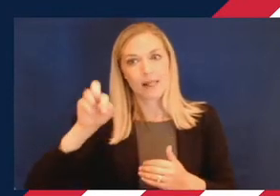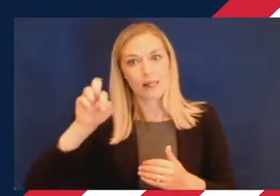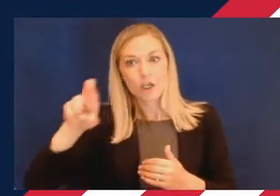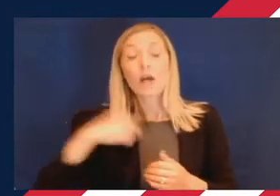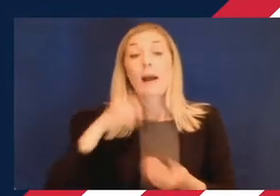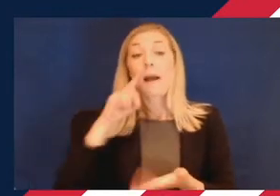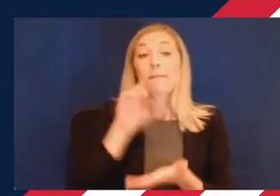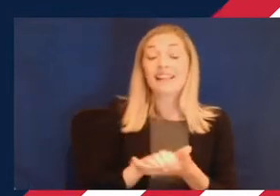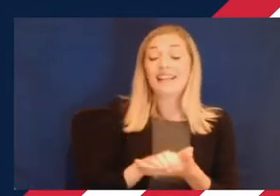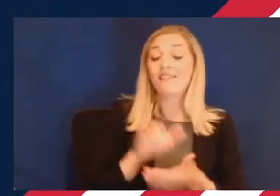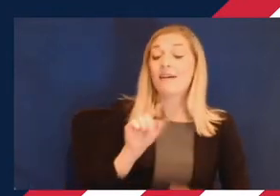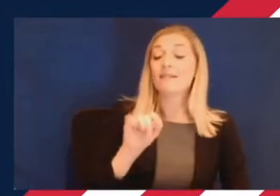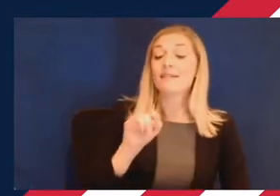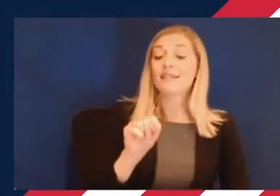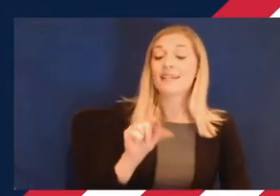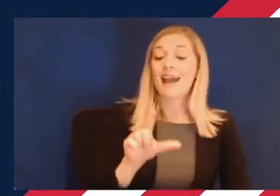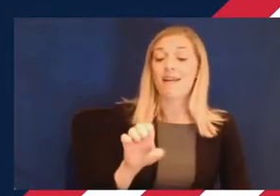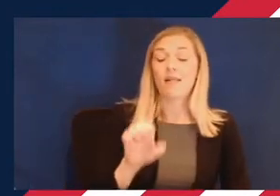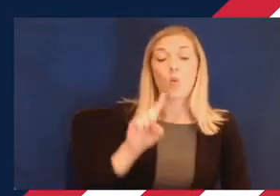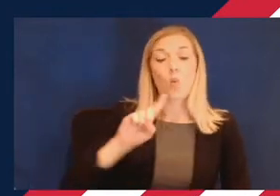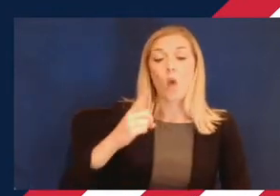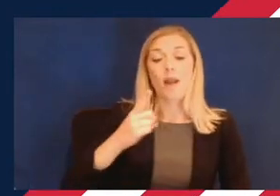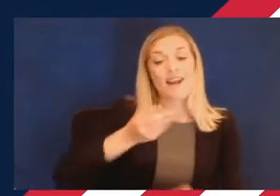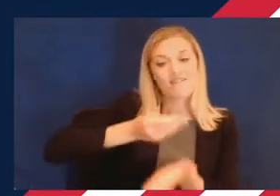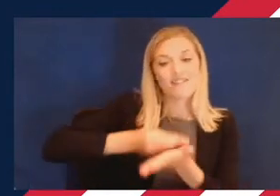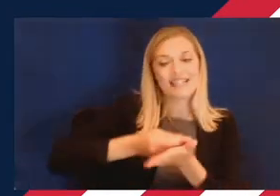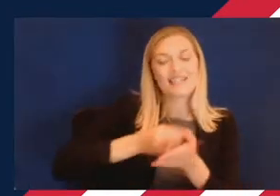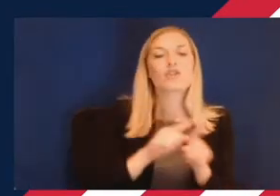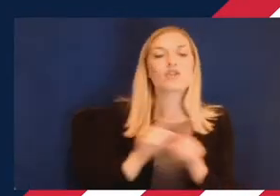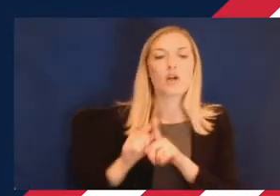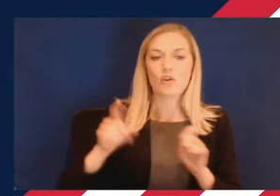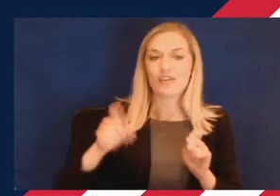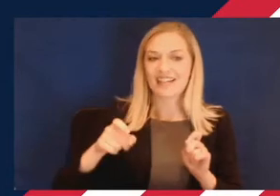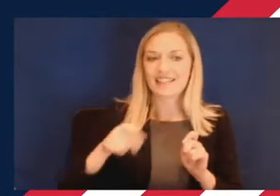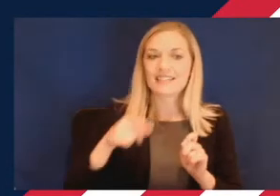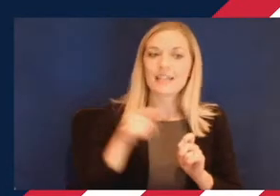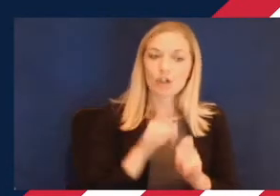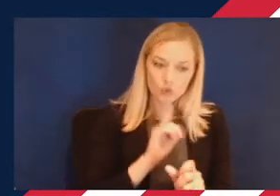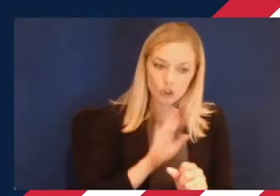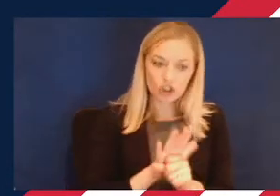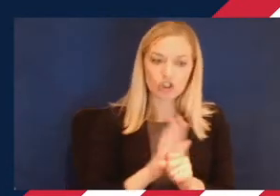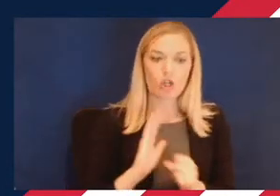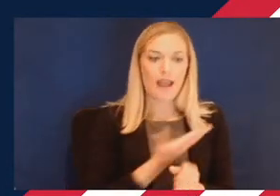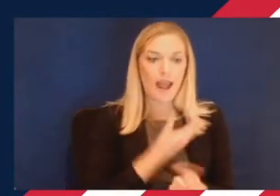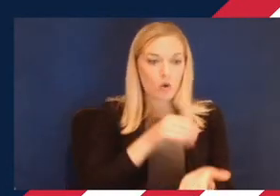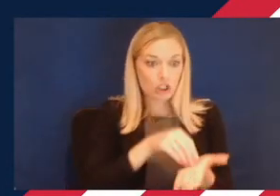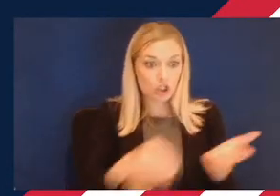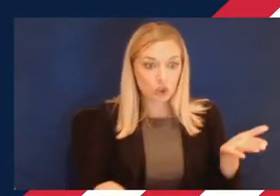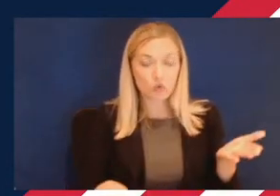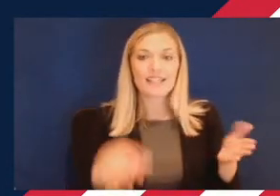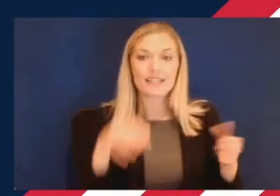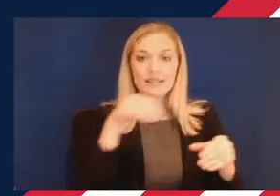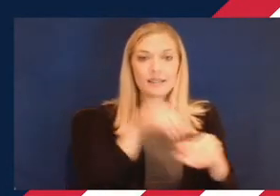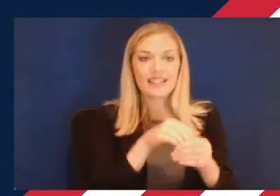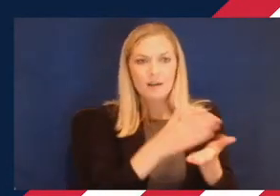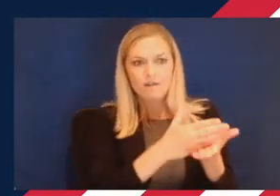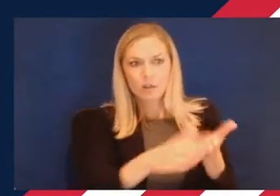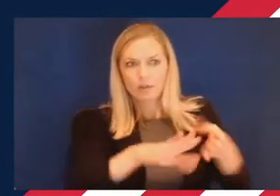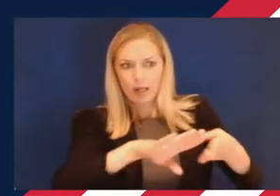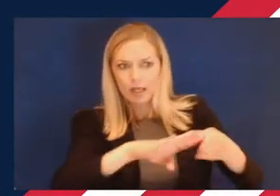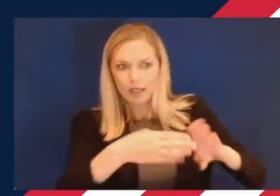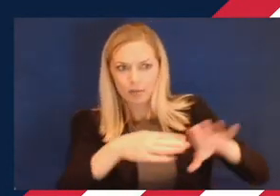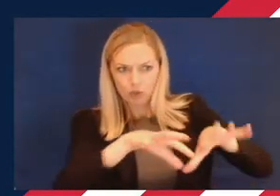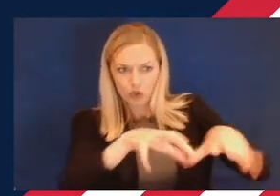very necessary to ensure that students in our most vulnerable communities are making the progress and have the access